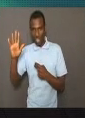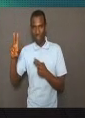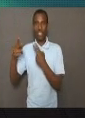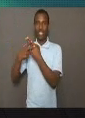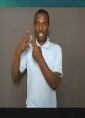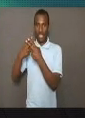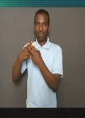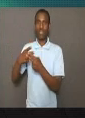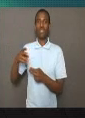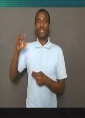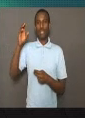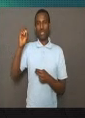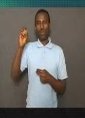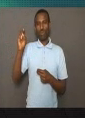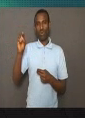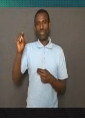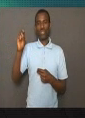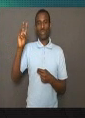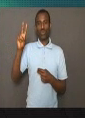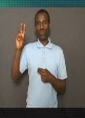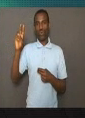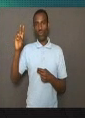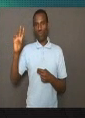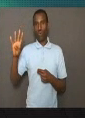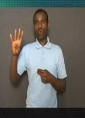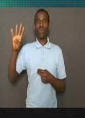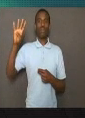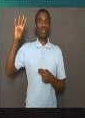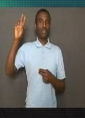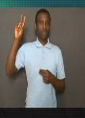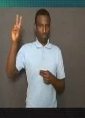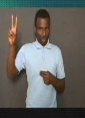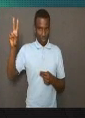25 N over M times